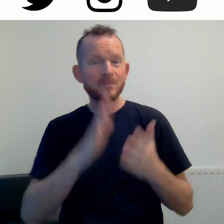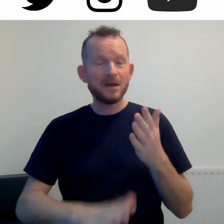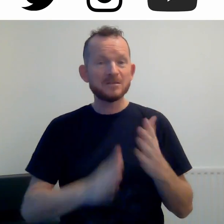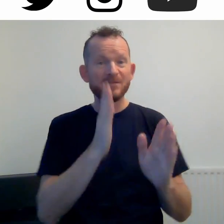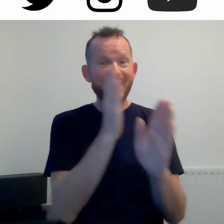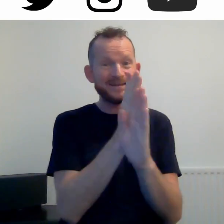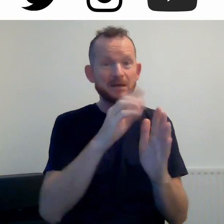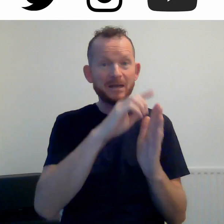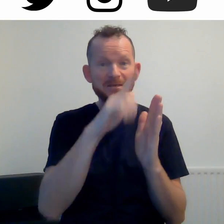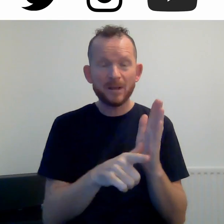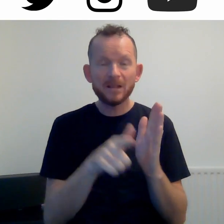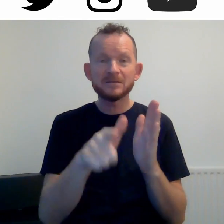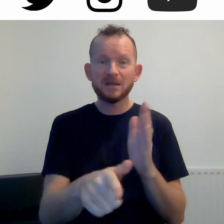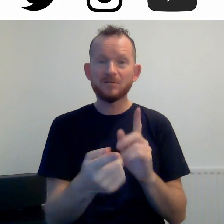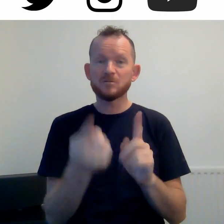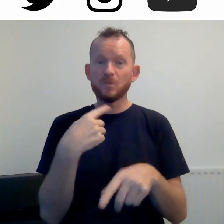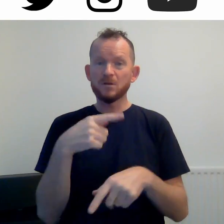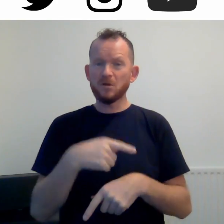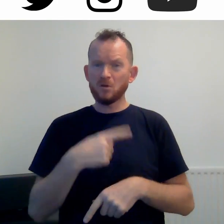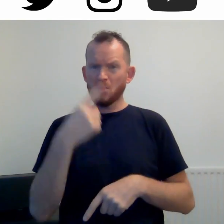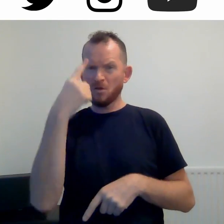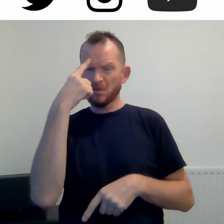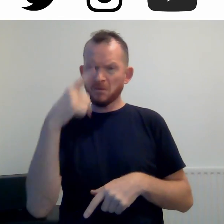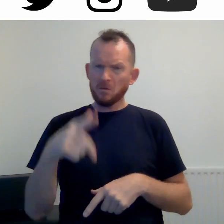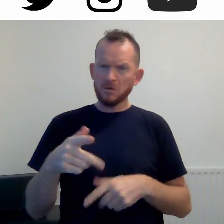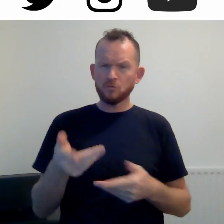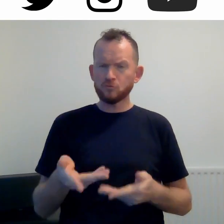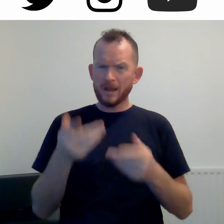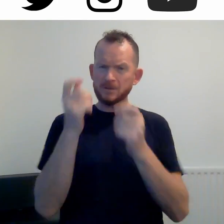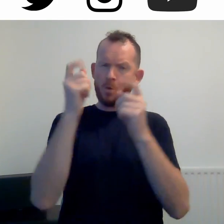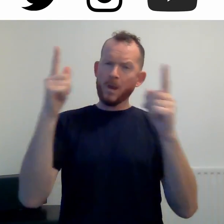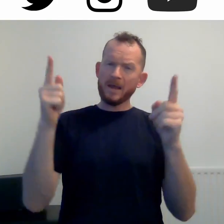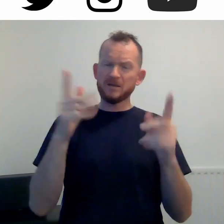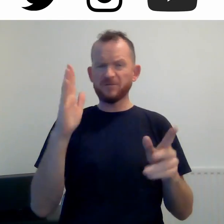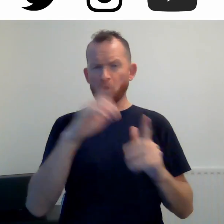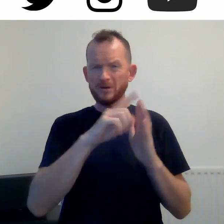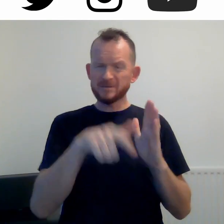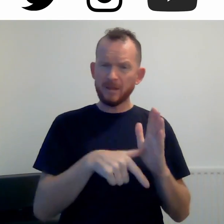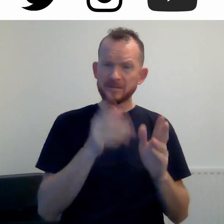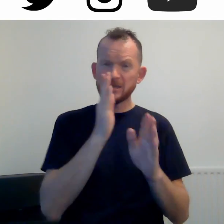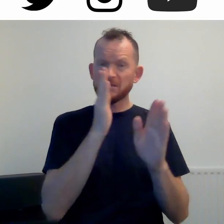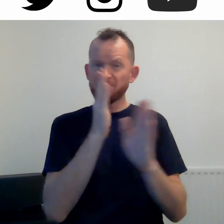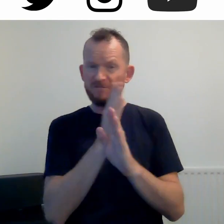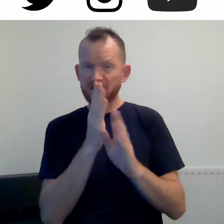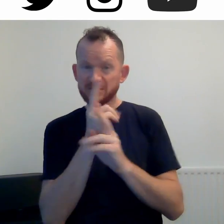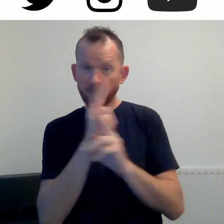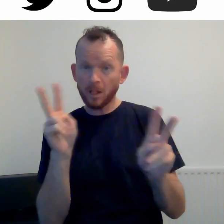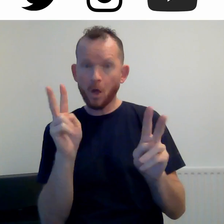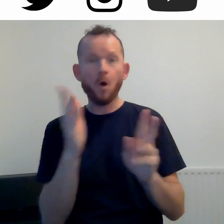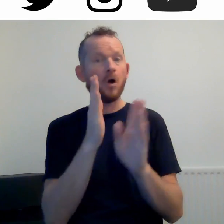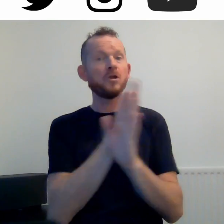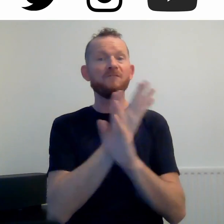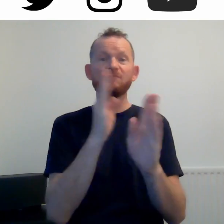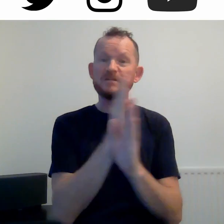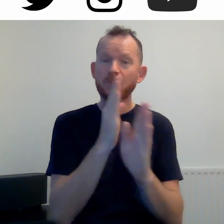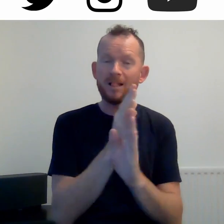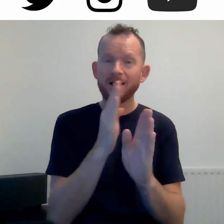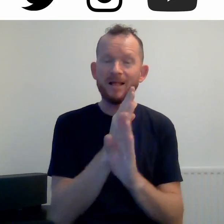an invisible disability, people's response to this, and what you think needs to happen to raise awareness that not all disabilities are